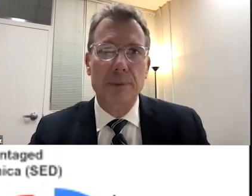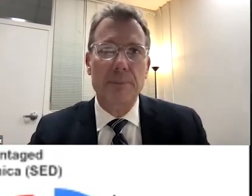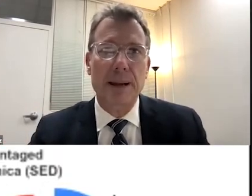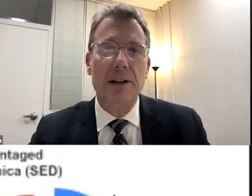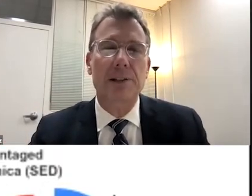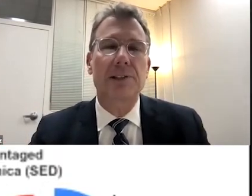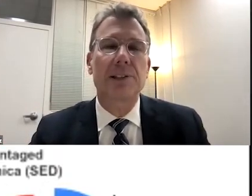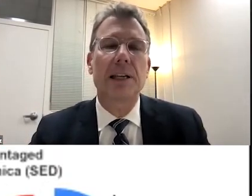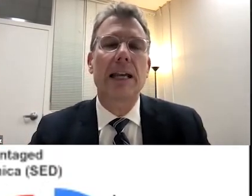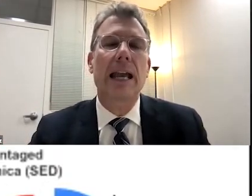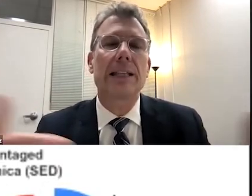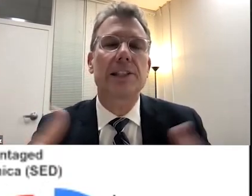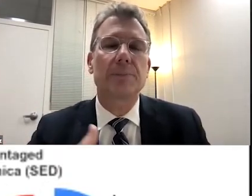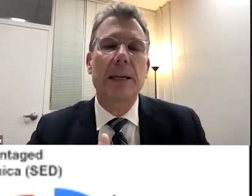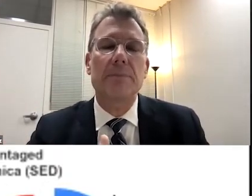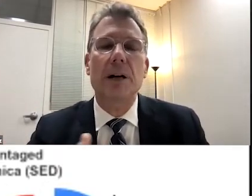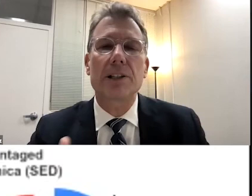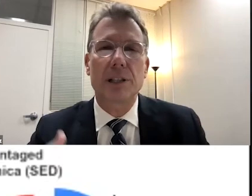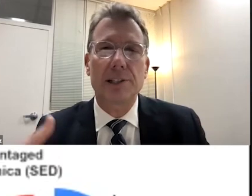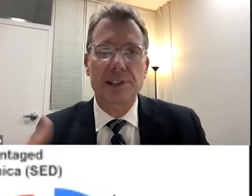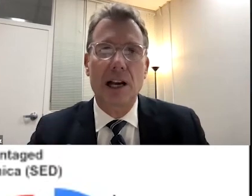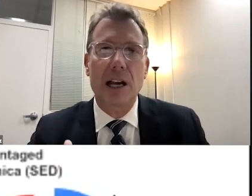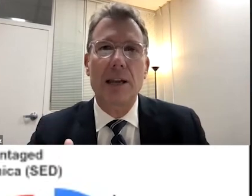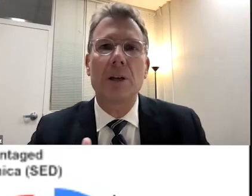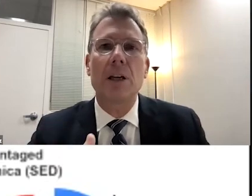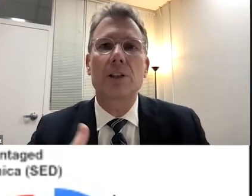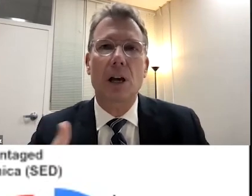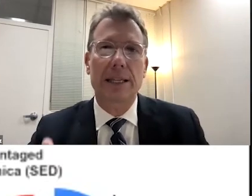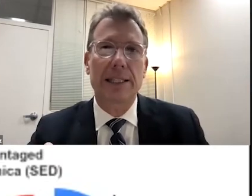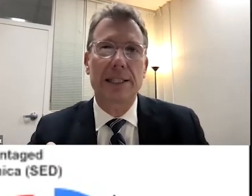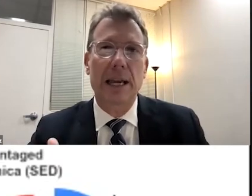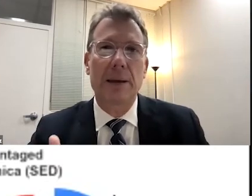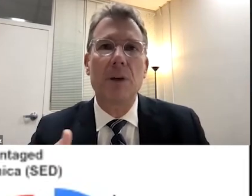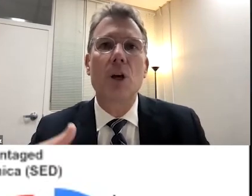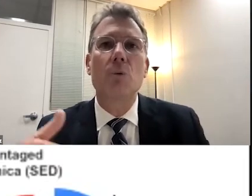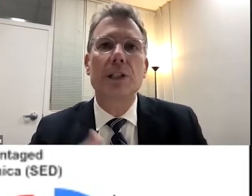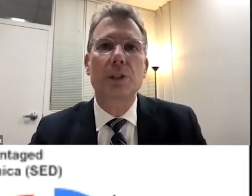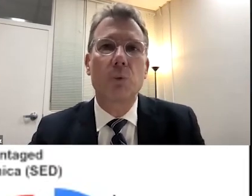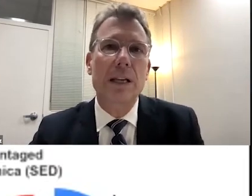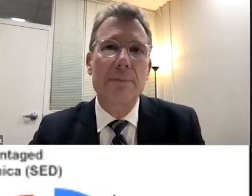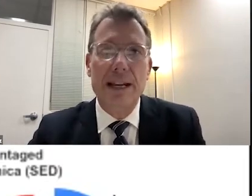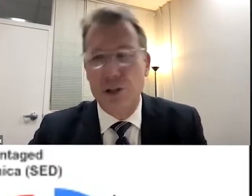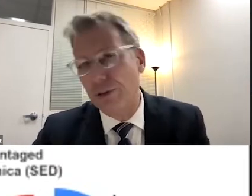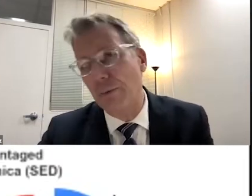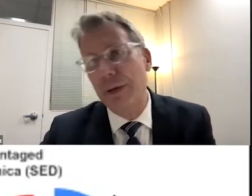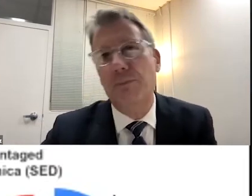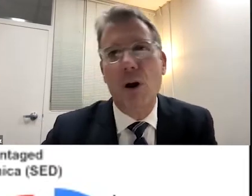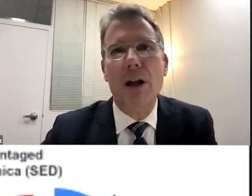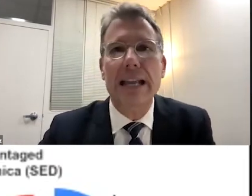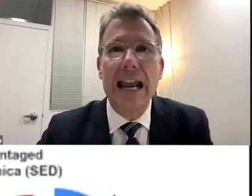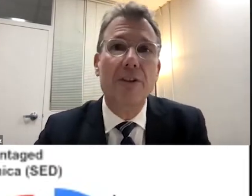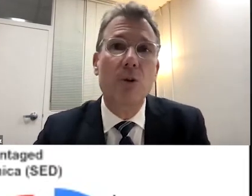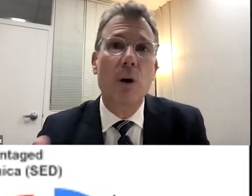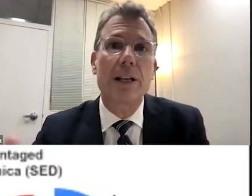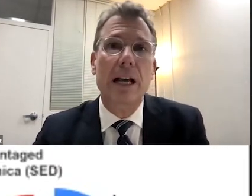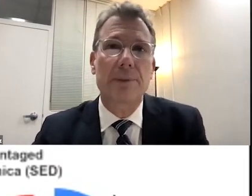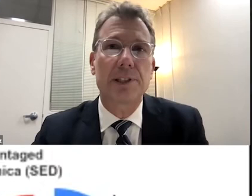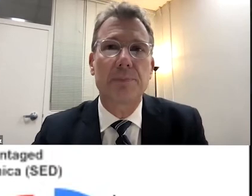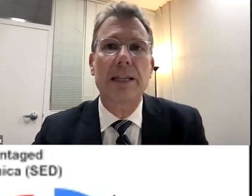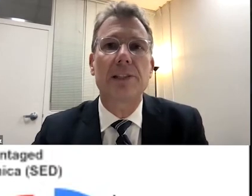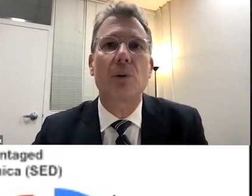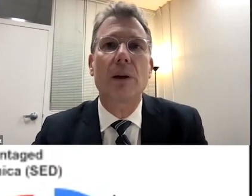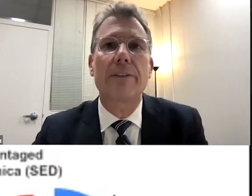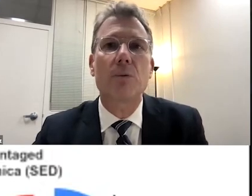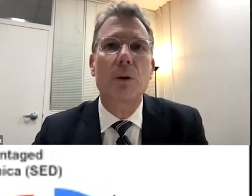mostly from the parents and spend much less time talking to them. We just wanted to make sure that we brought everyone up